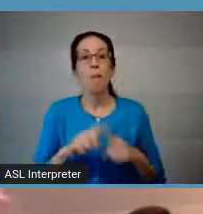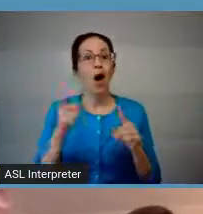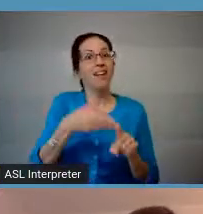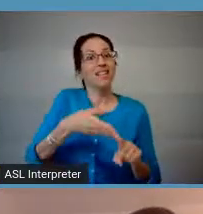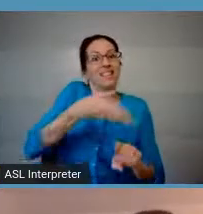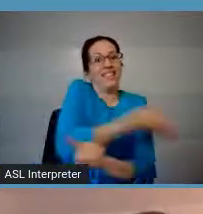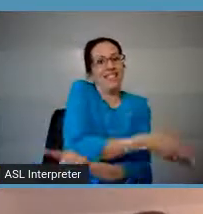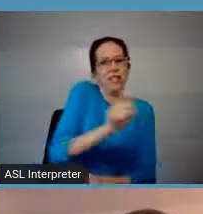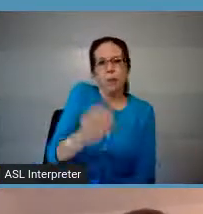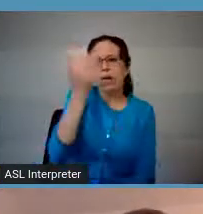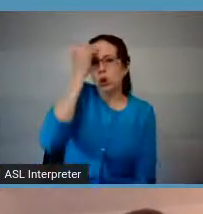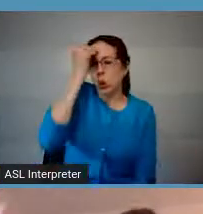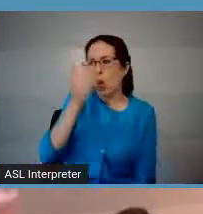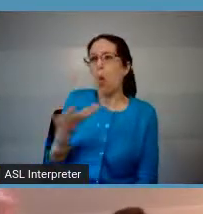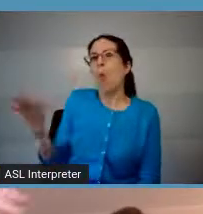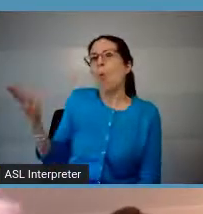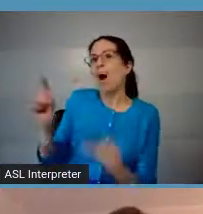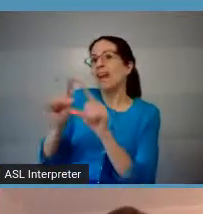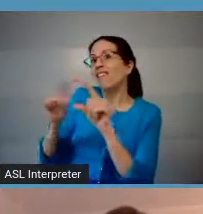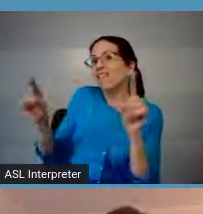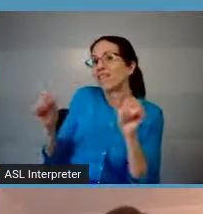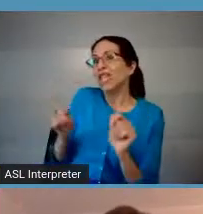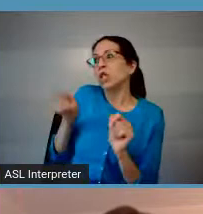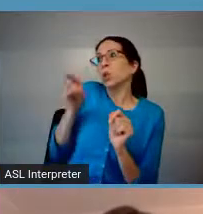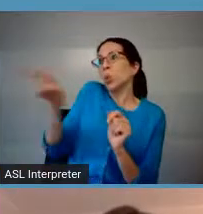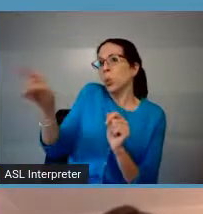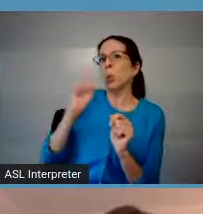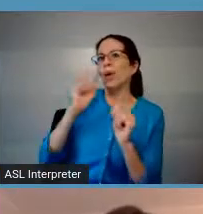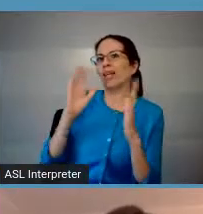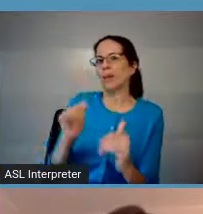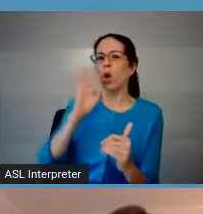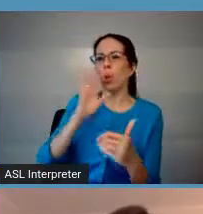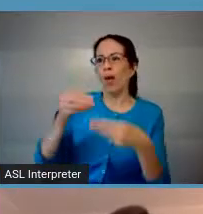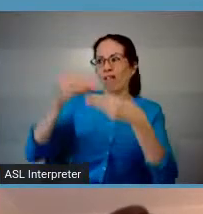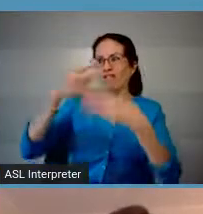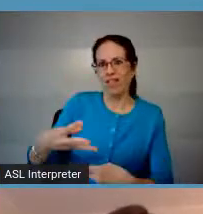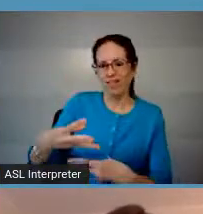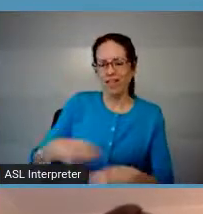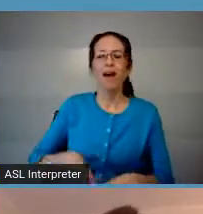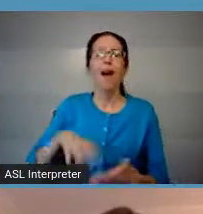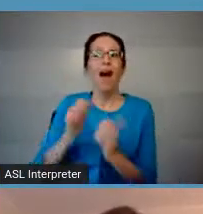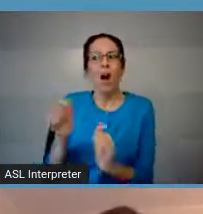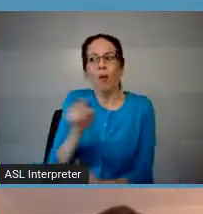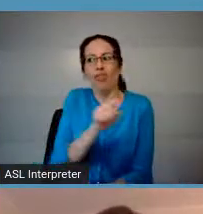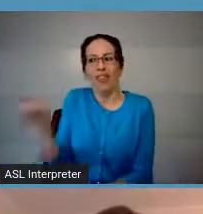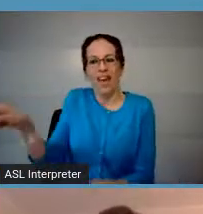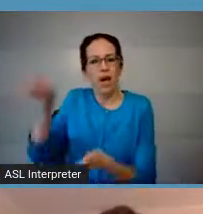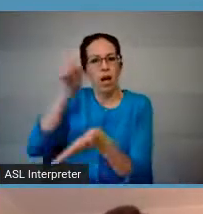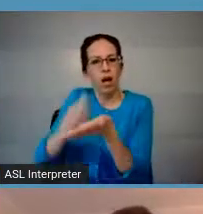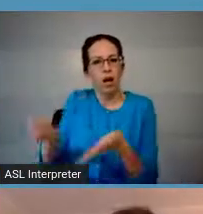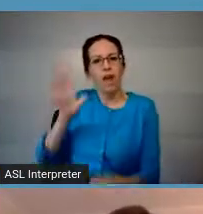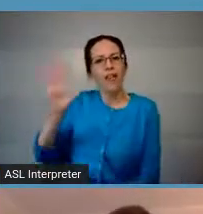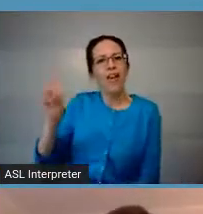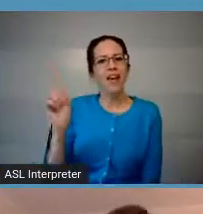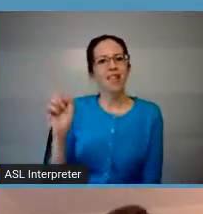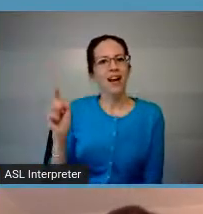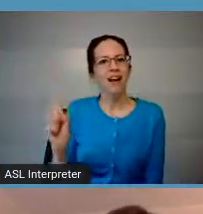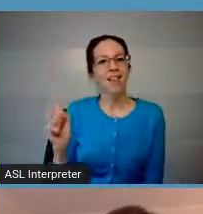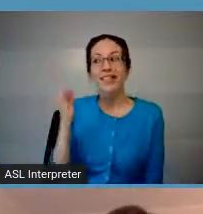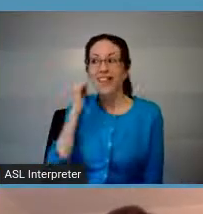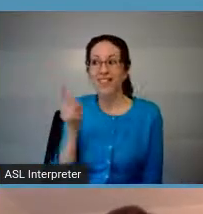expect from you and how they format their dates. And if they require some kind of metadata that you wouldn't